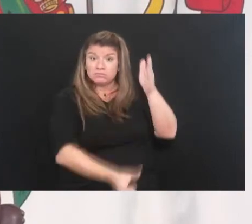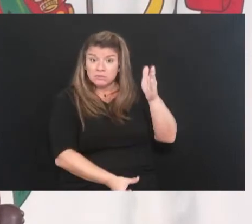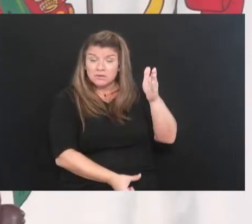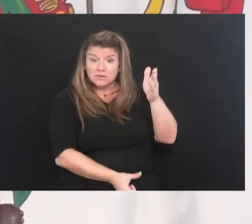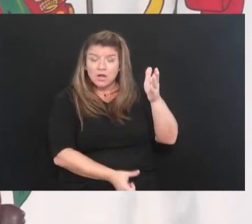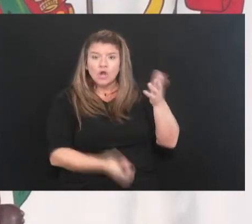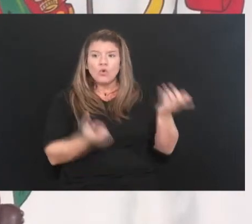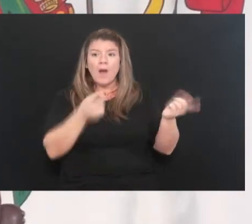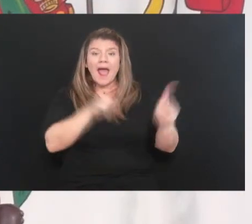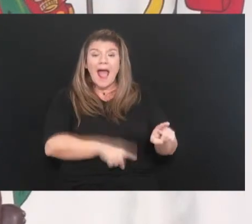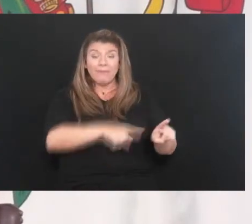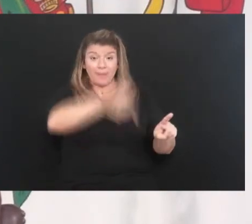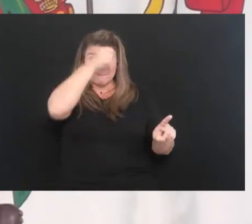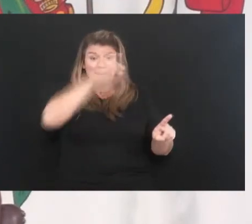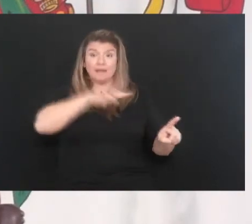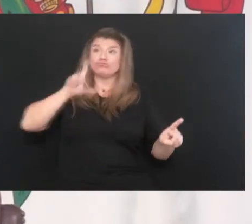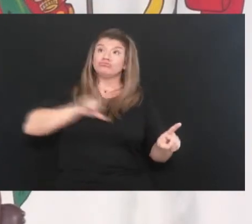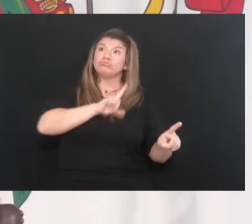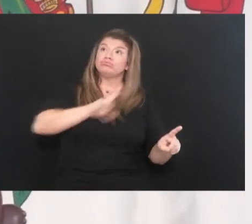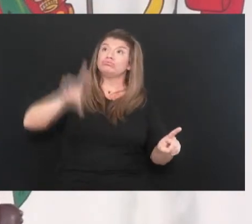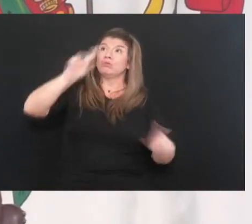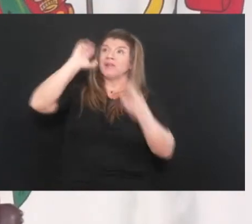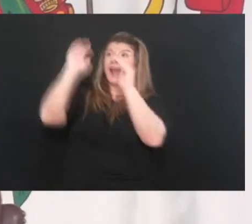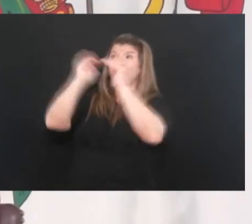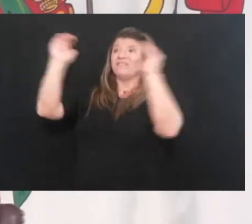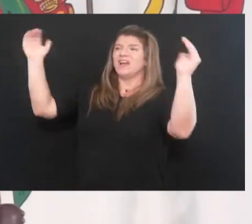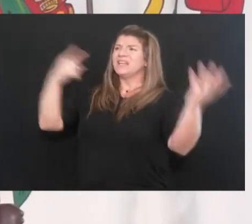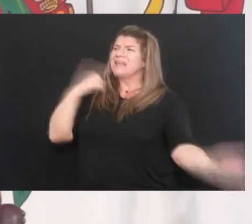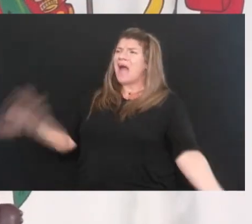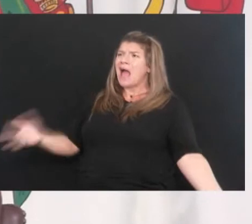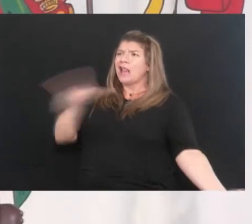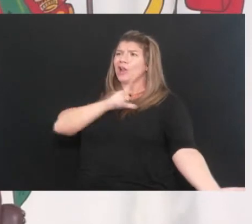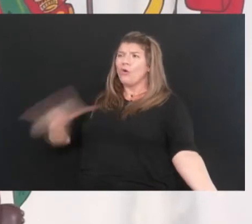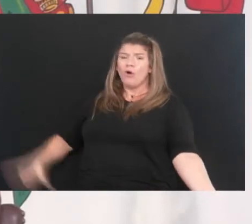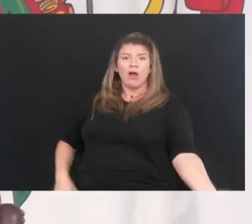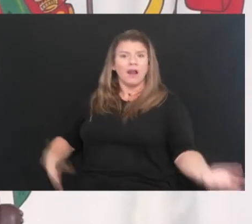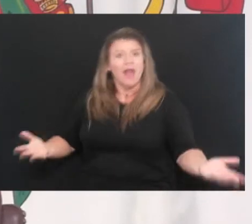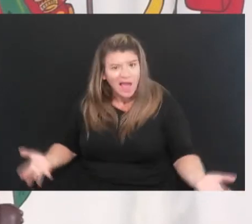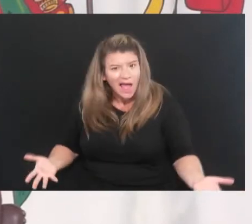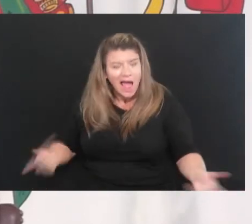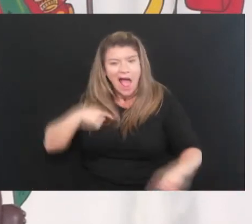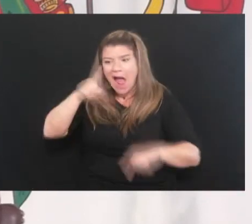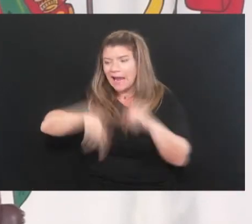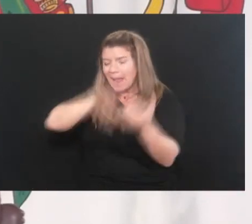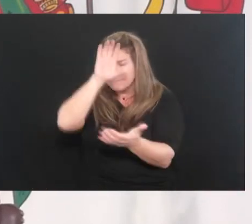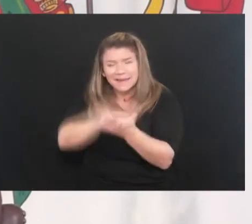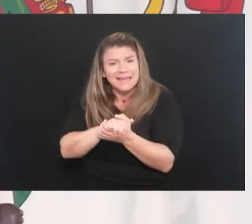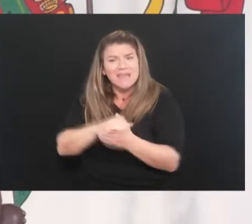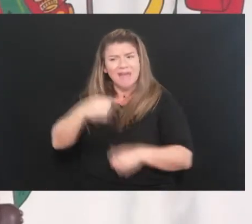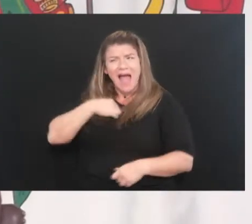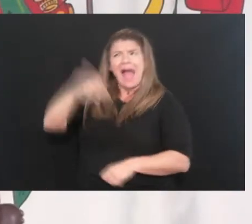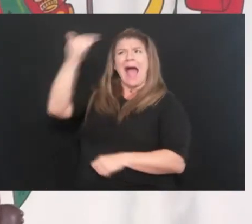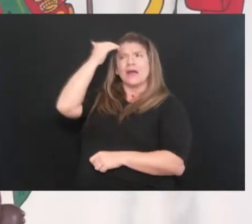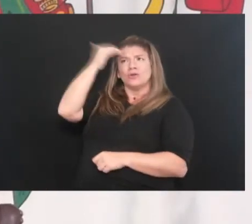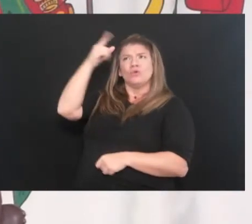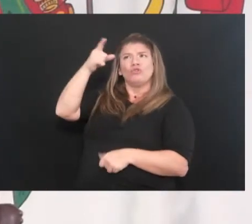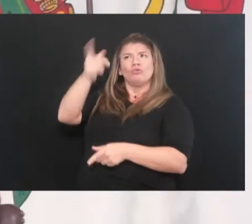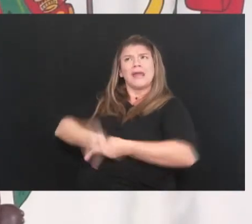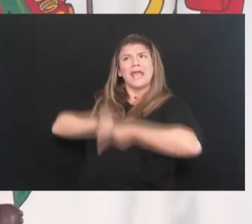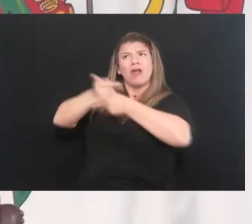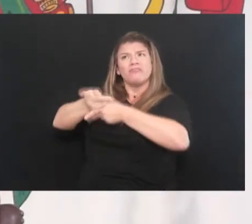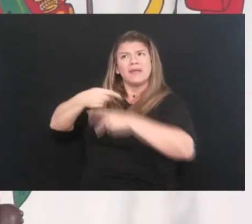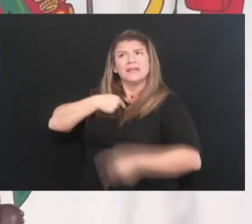through the pearly gates of heaven and he's standing there, he says, Lord, I can't believe. I knew you were going to take care of